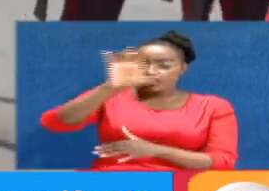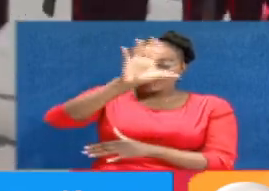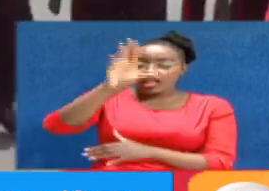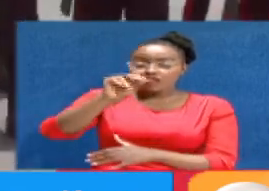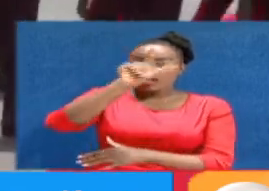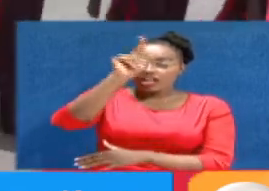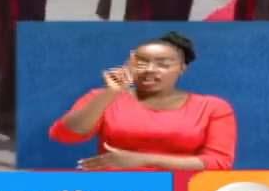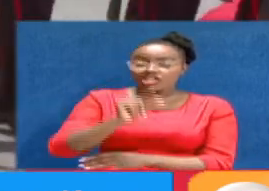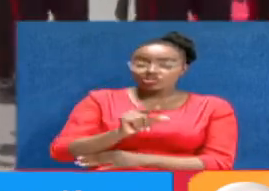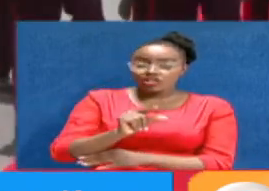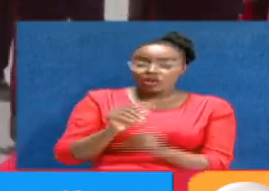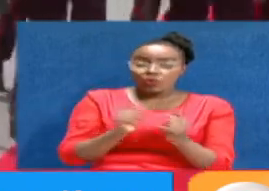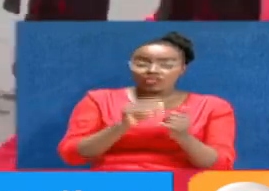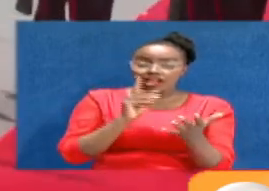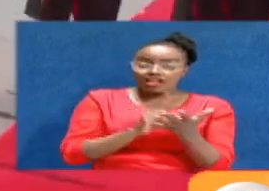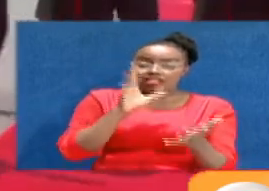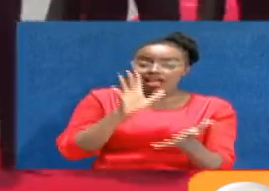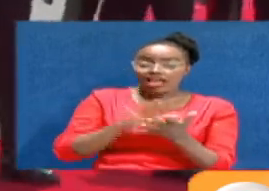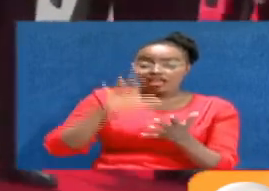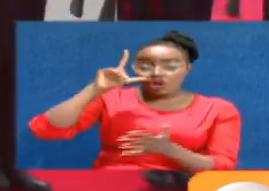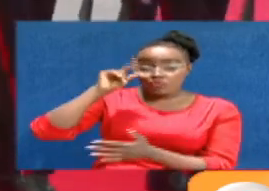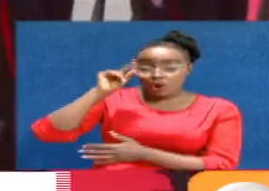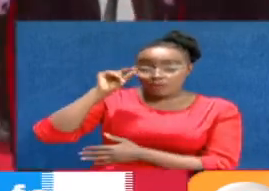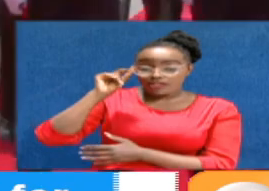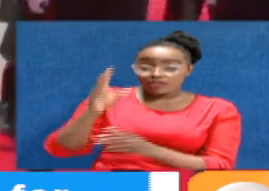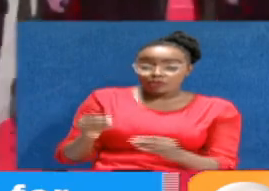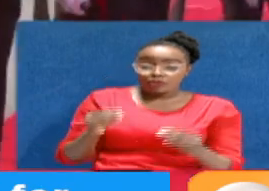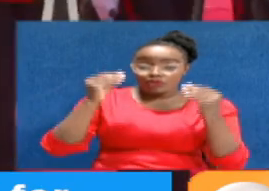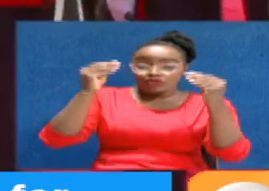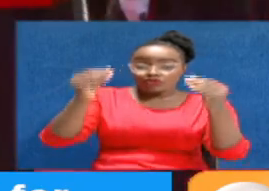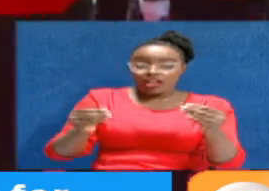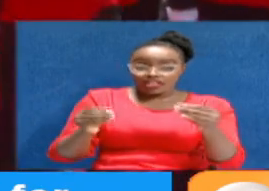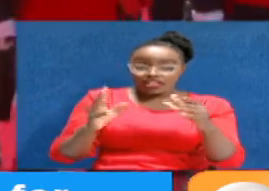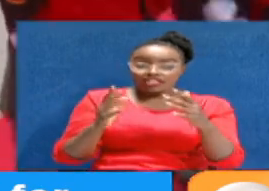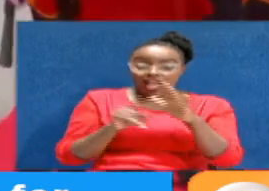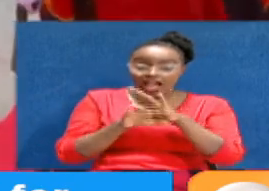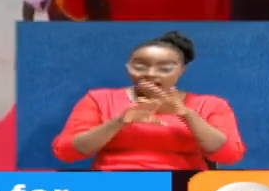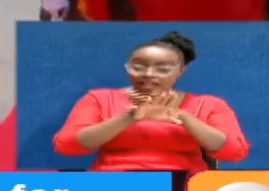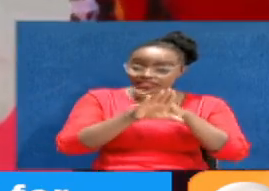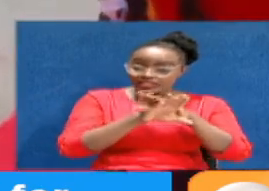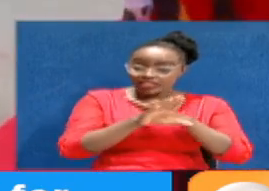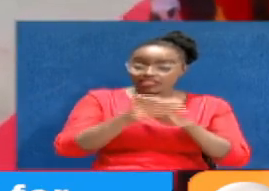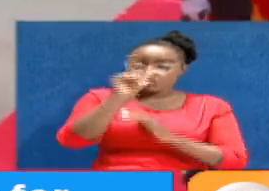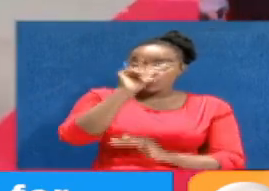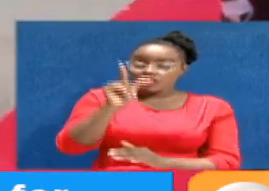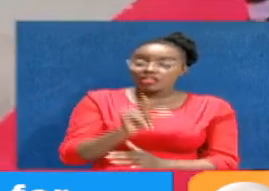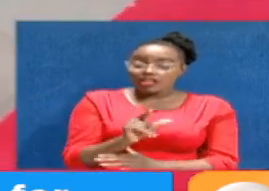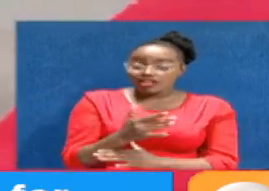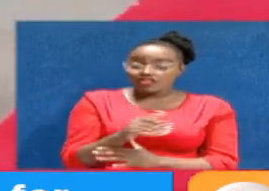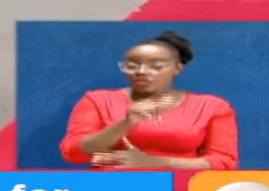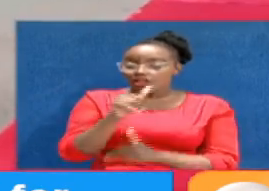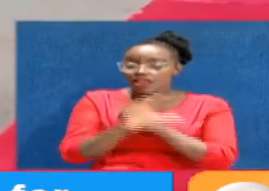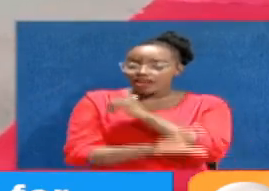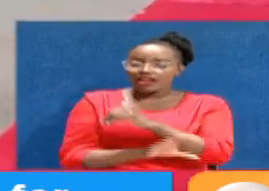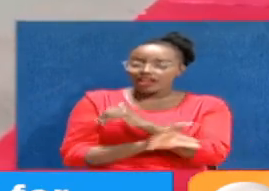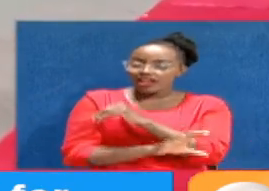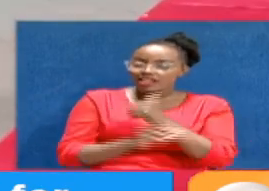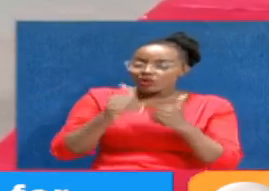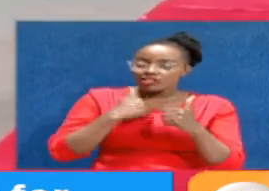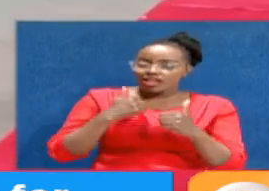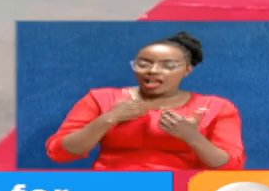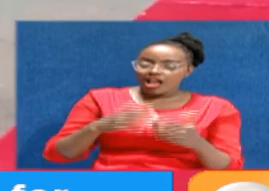African region, with Dar es Salaam and Mombasa, providing entry to the region, to the landlocked countries, the